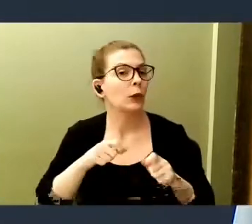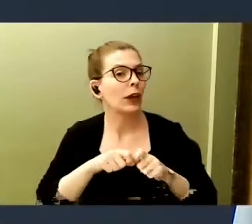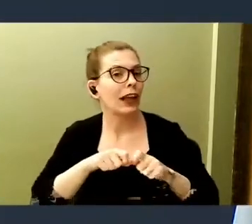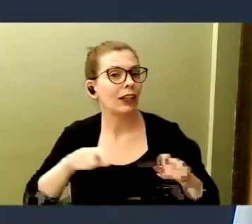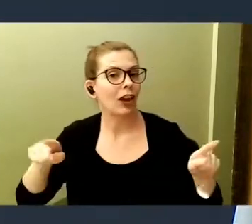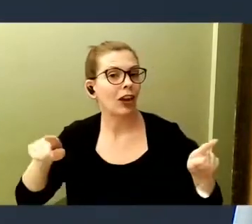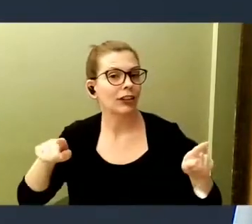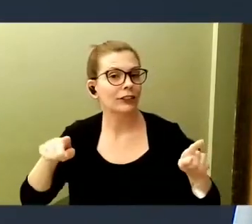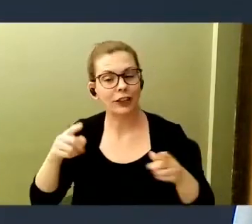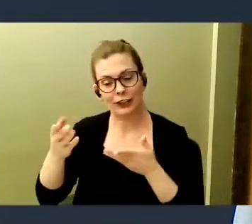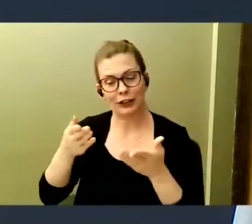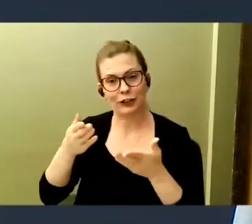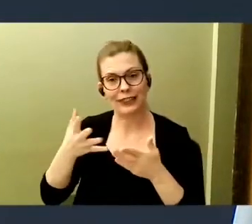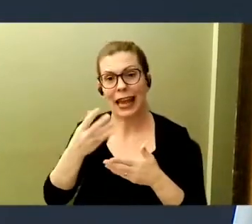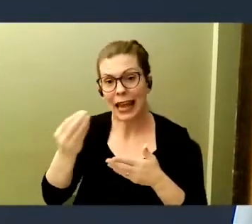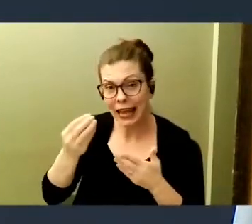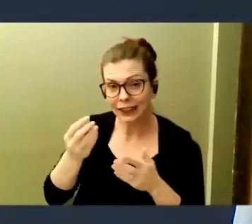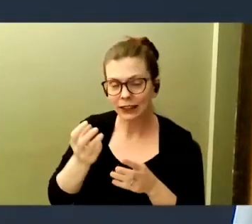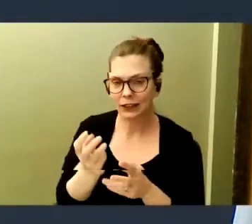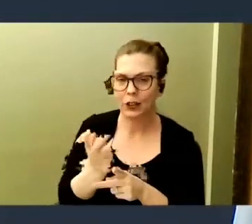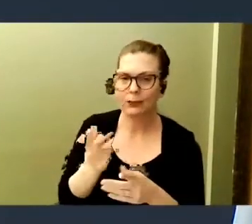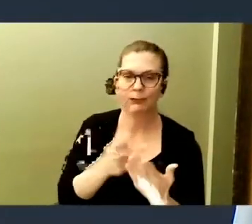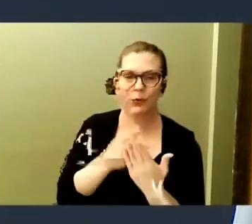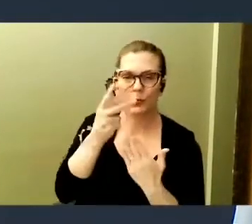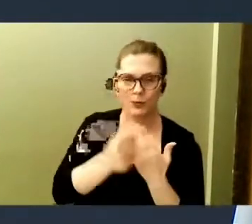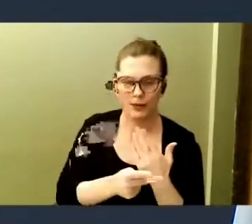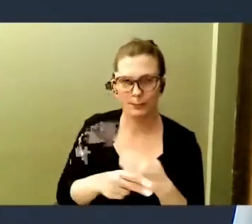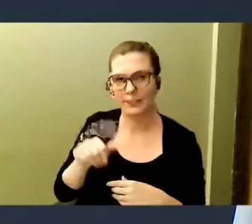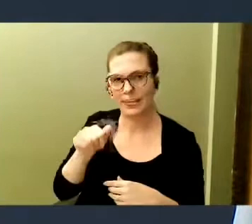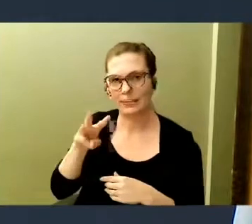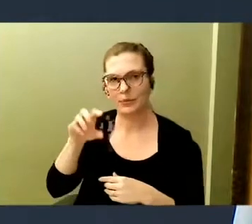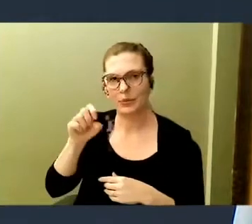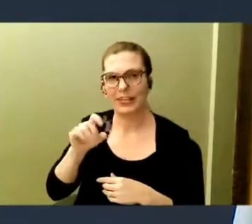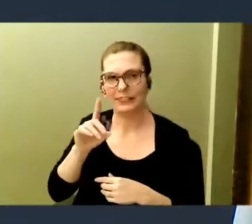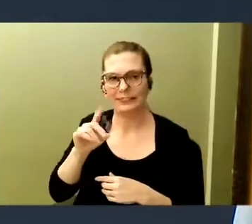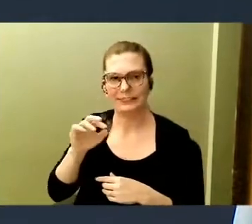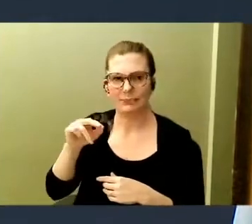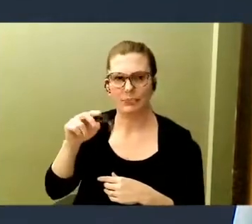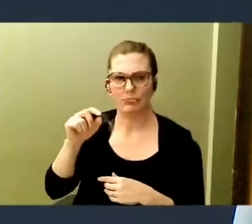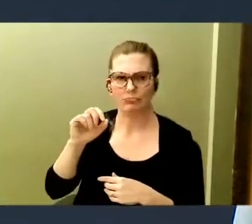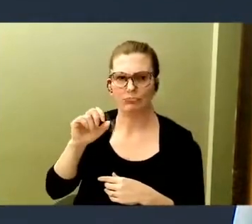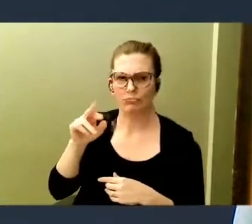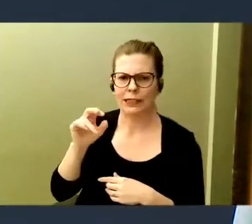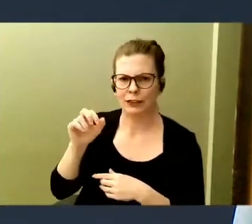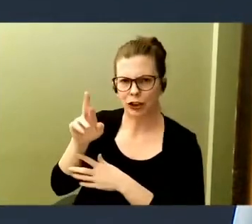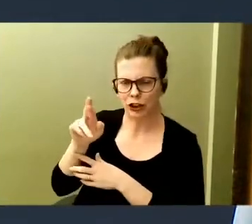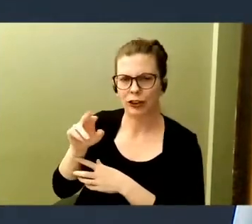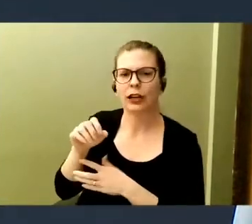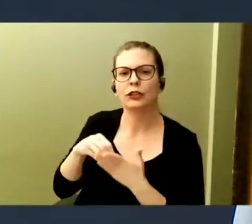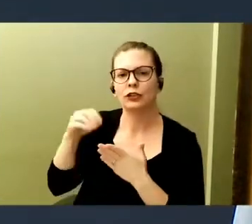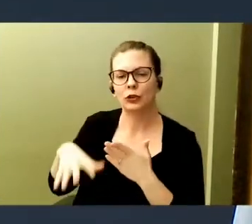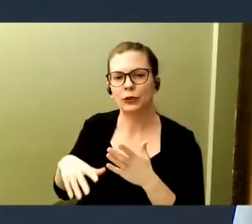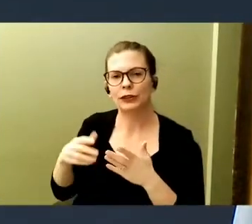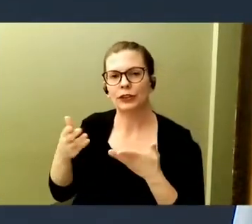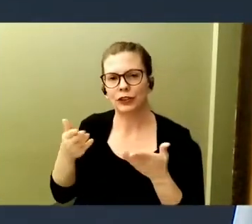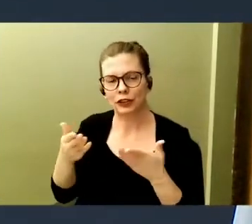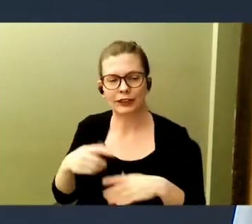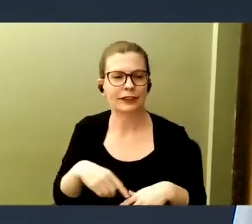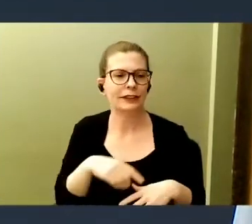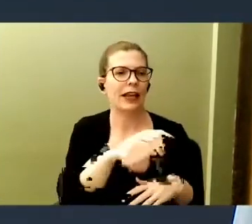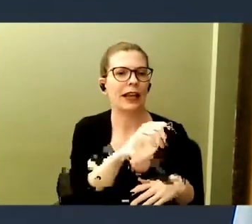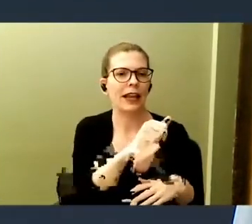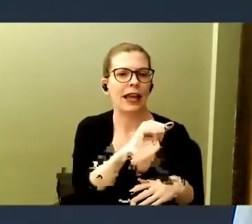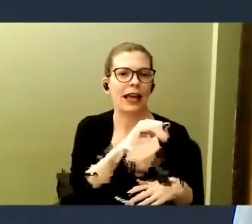and a program, AWS DeepRacer student service and AWS AI and ML Scholarship program. Okay.